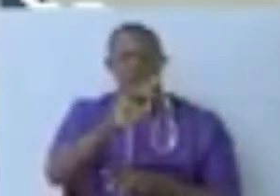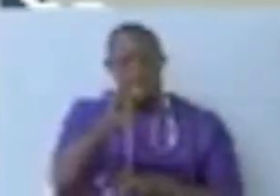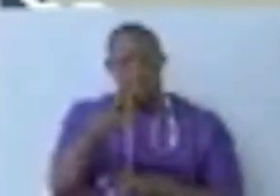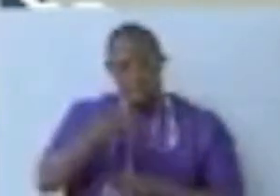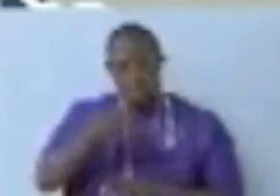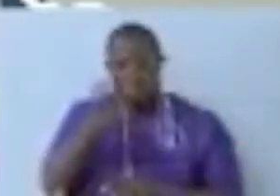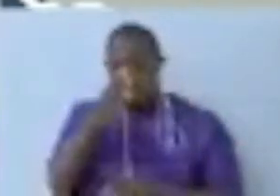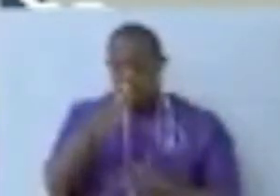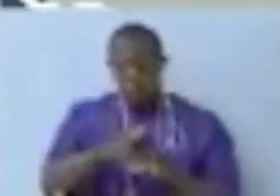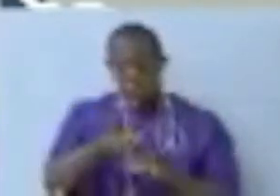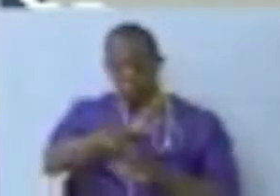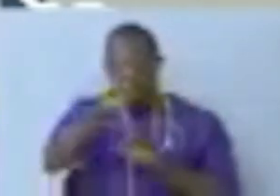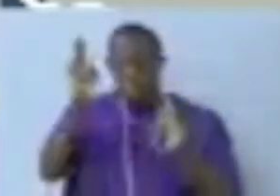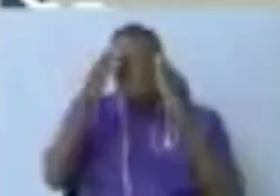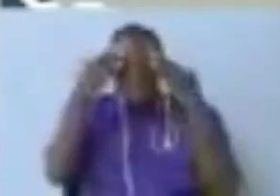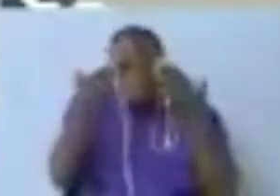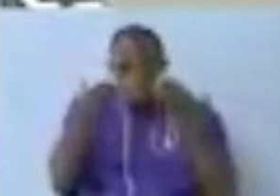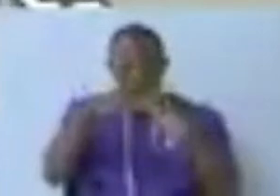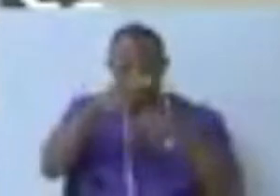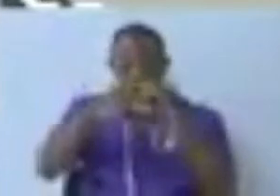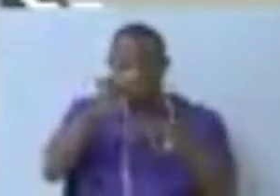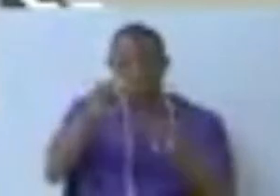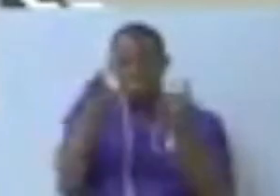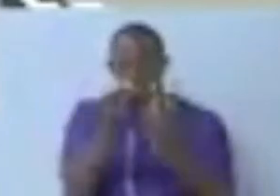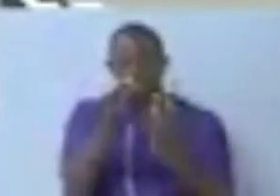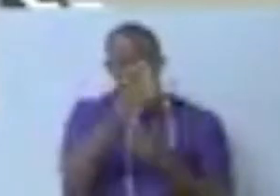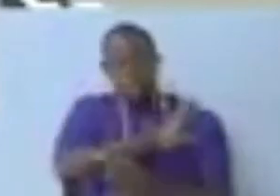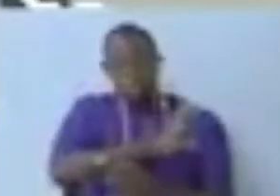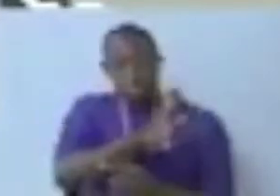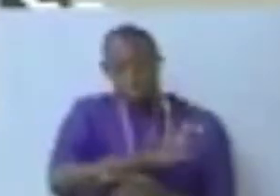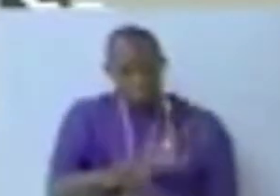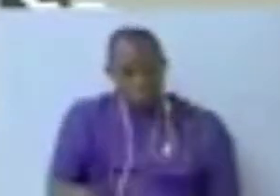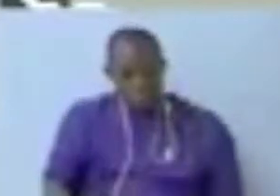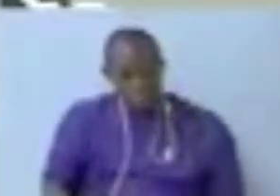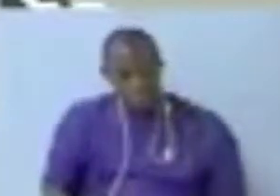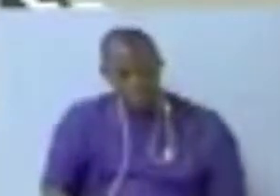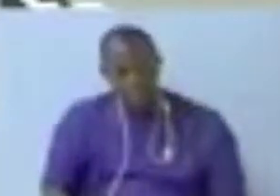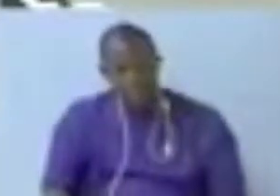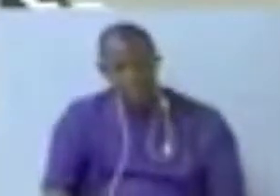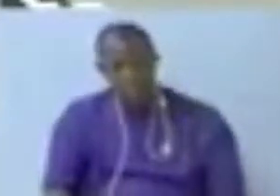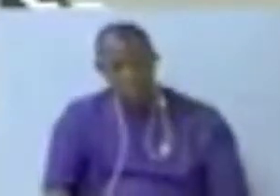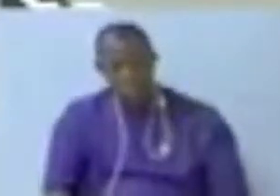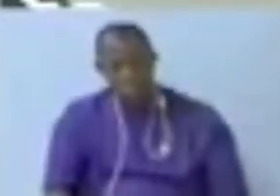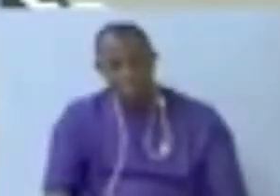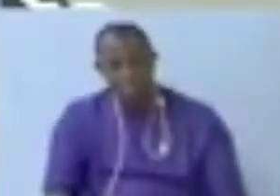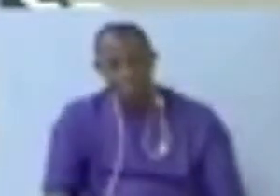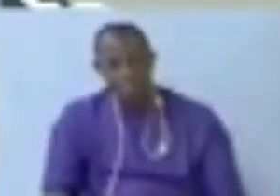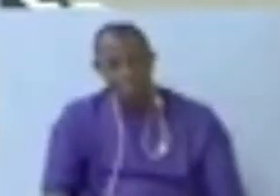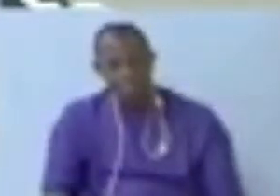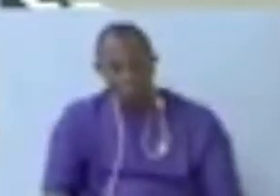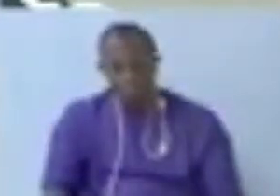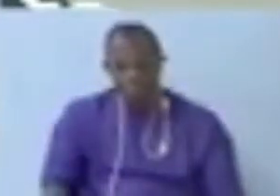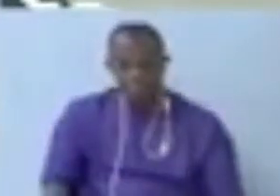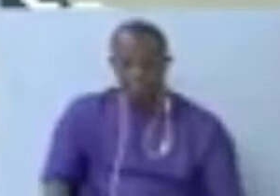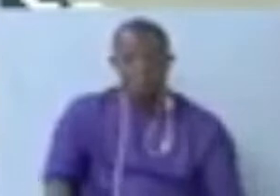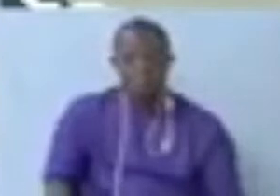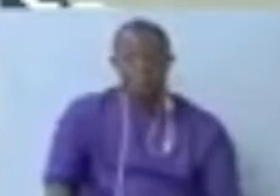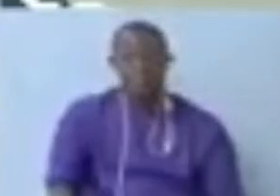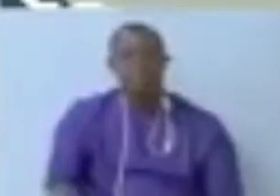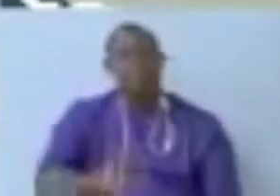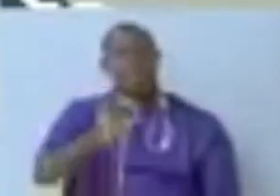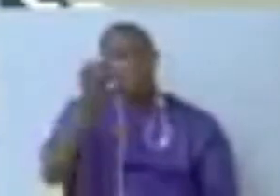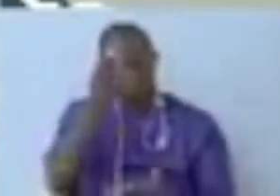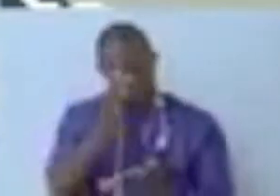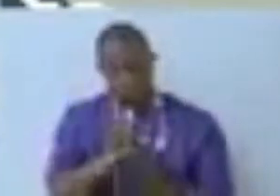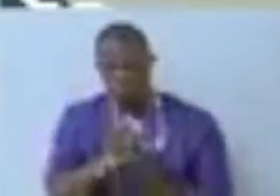ignorant of that too? Come in left Africa when you come into the thing. Come into Minister of Justice. Indeed, I do not know.